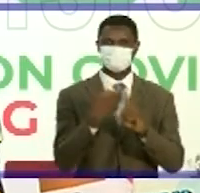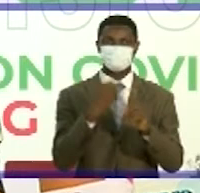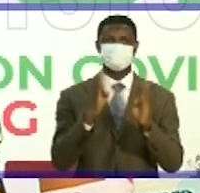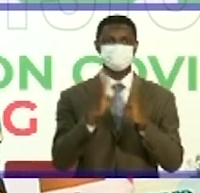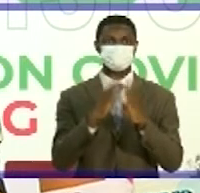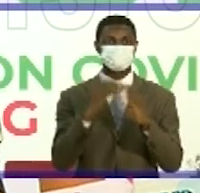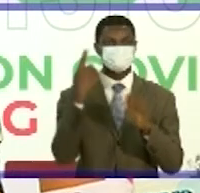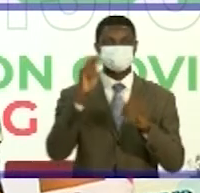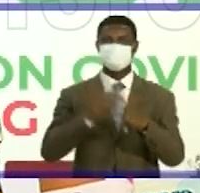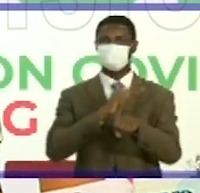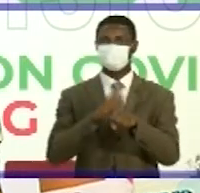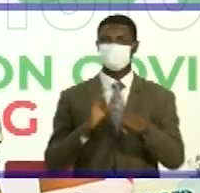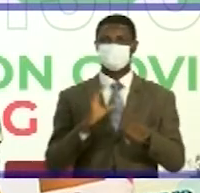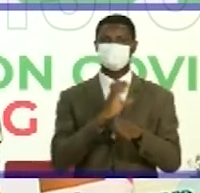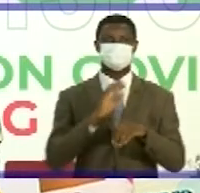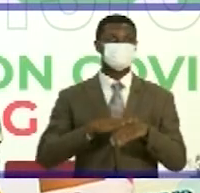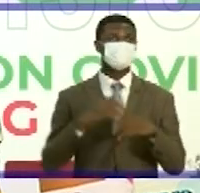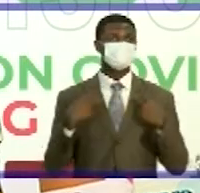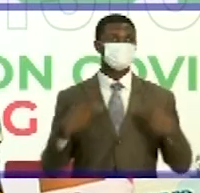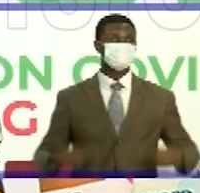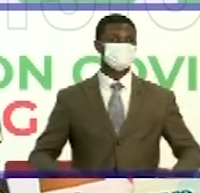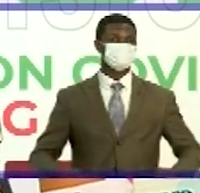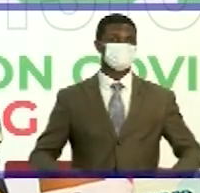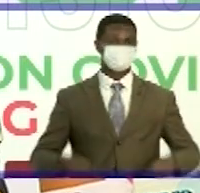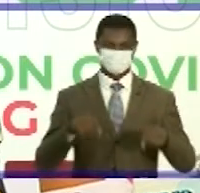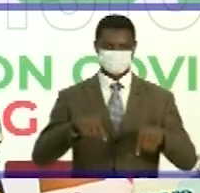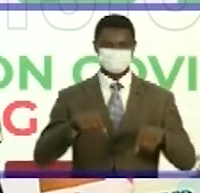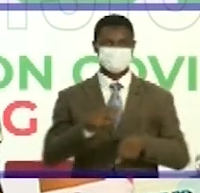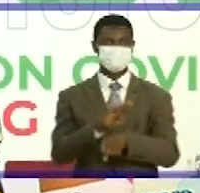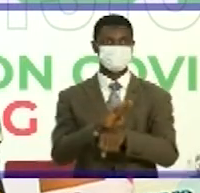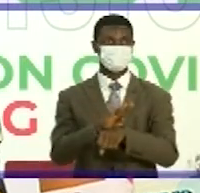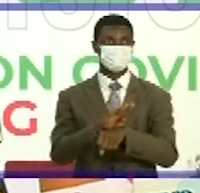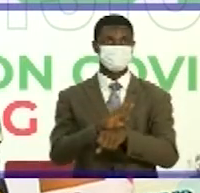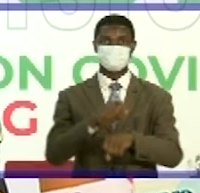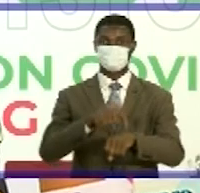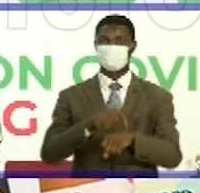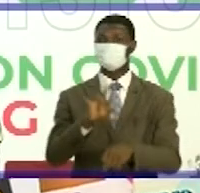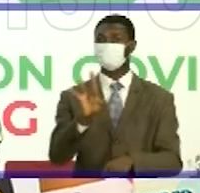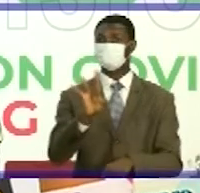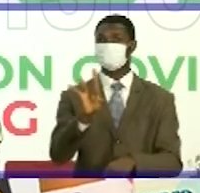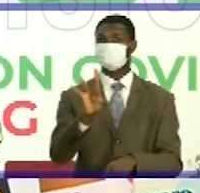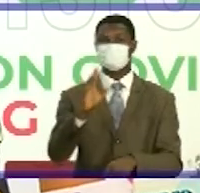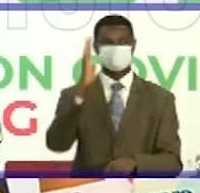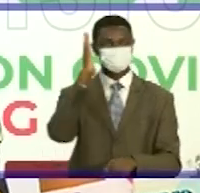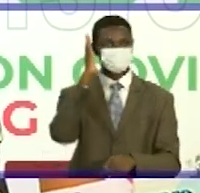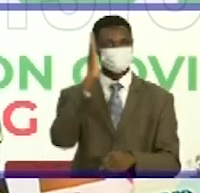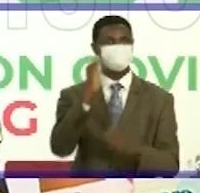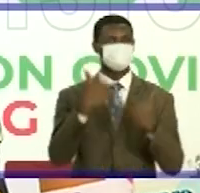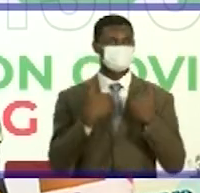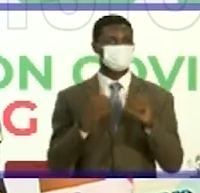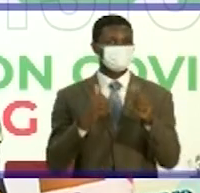Council on Health. This evening at 8 o'clock, I will be engaging with the subcommittee of